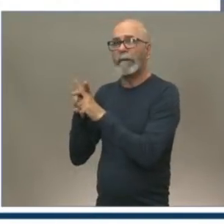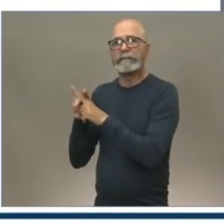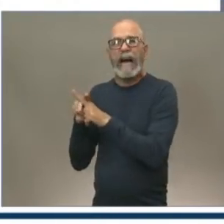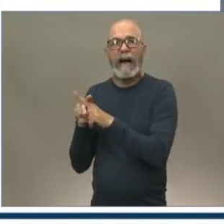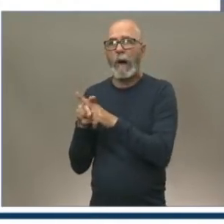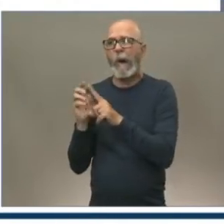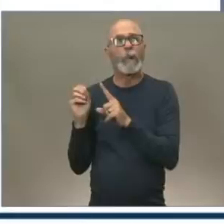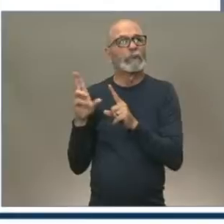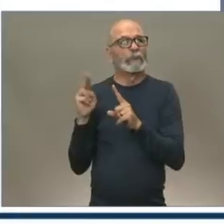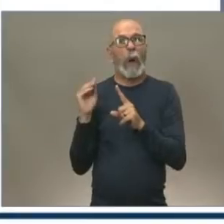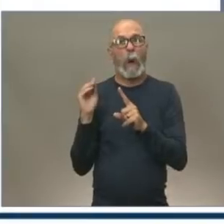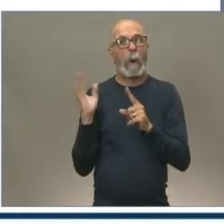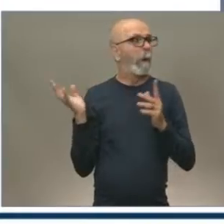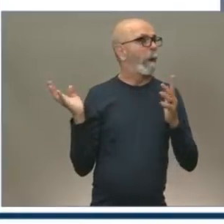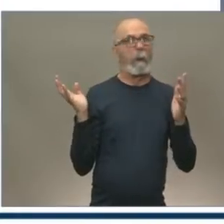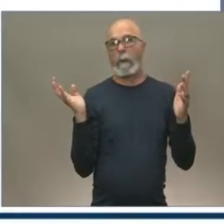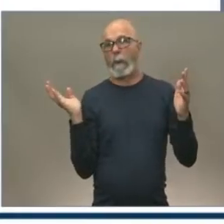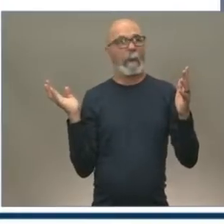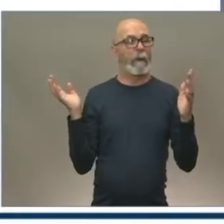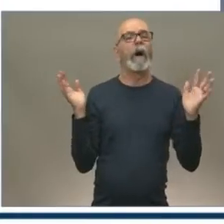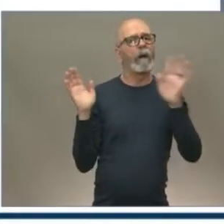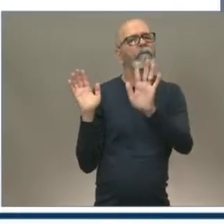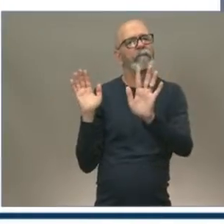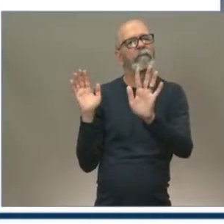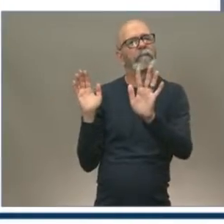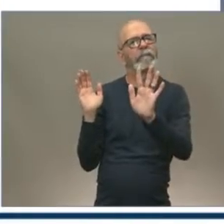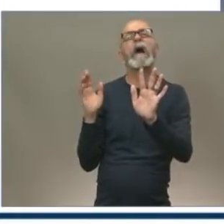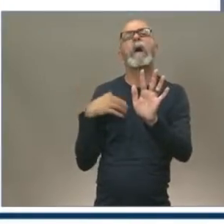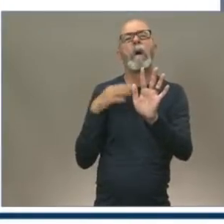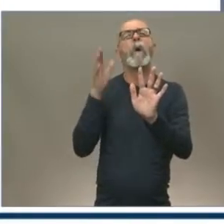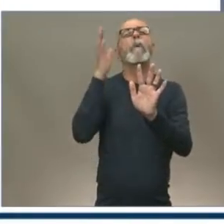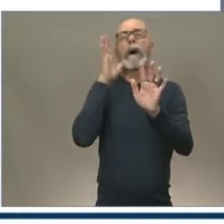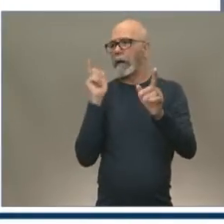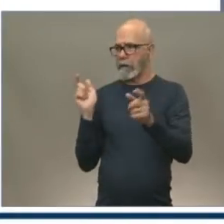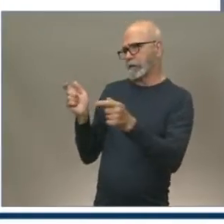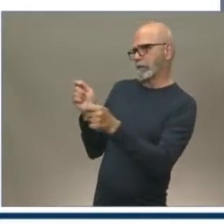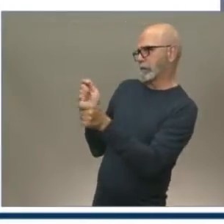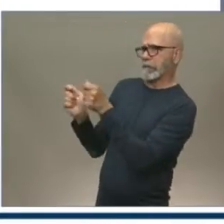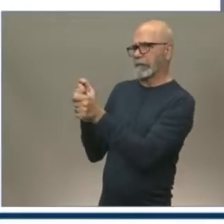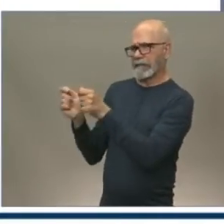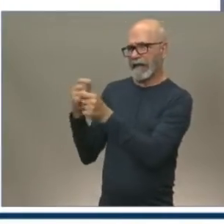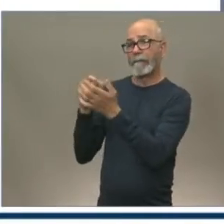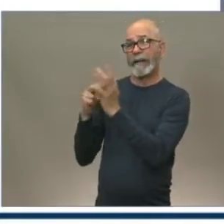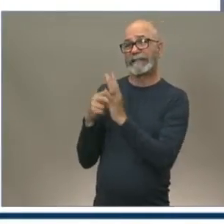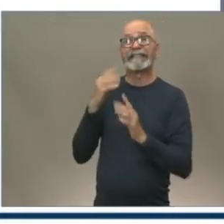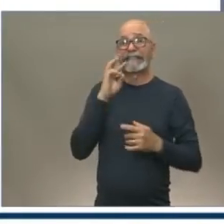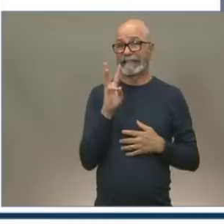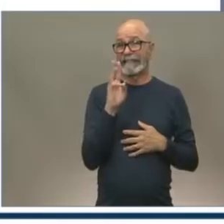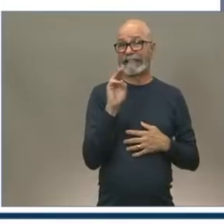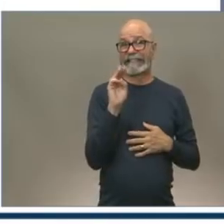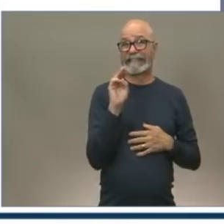caution that this could result in taking a little longer for the entire cohort of 60 to 64 to book